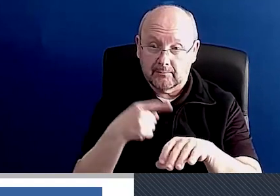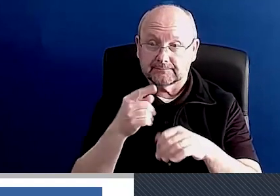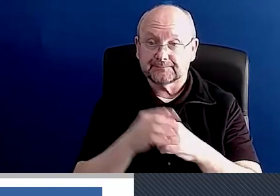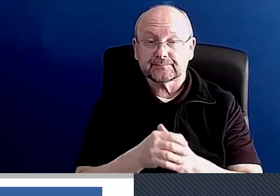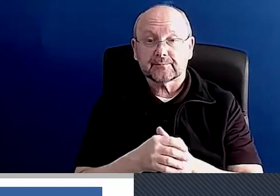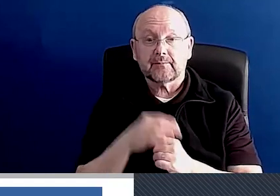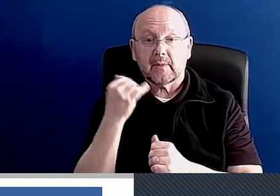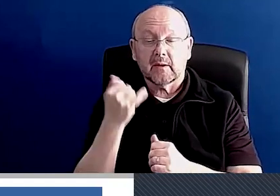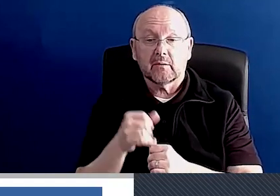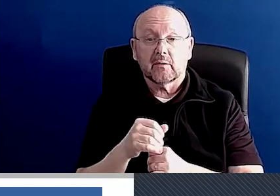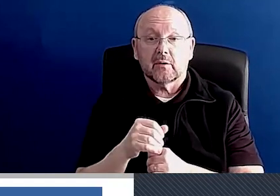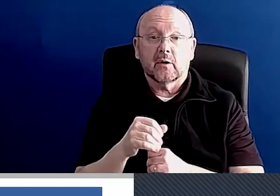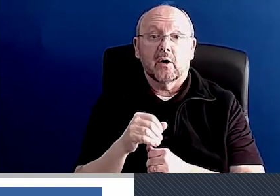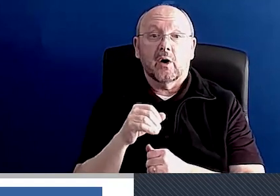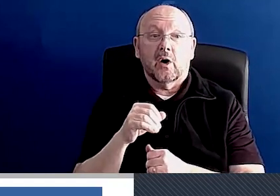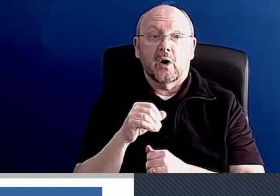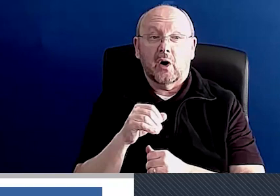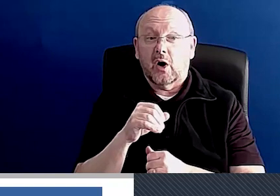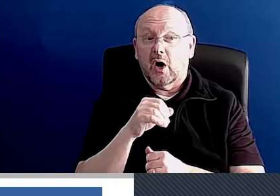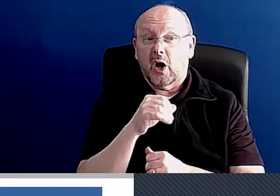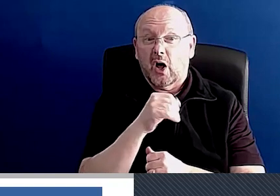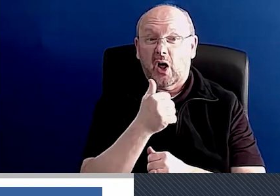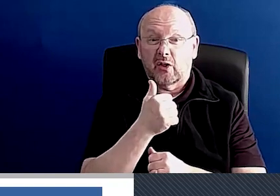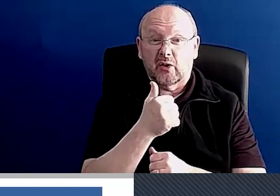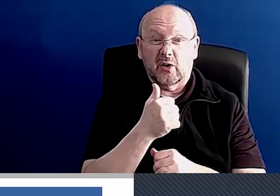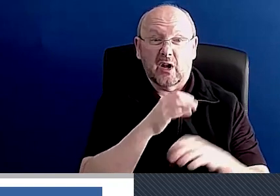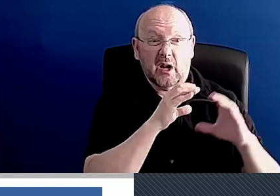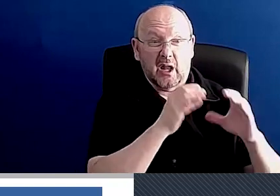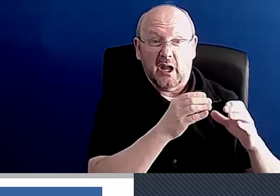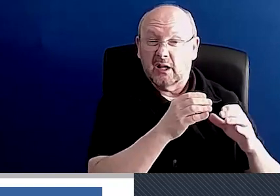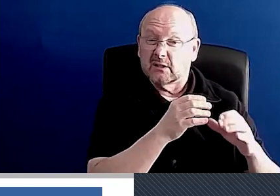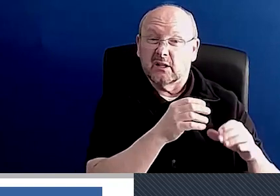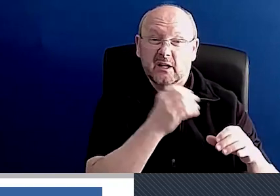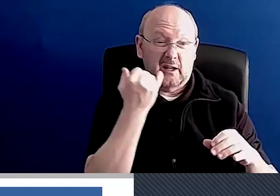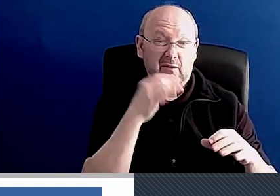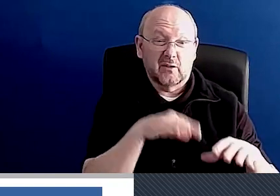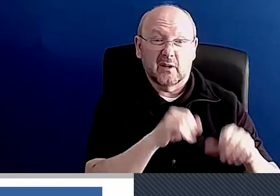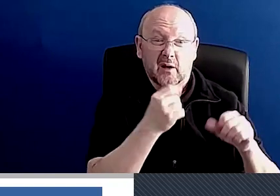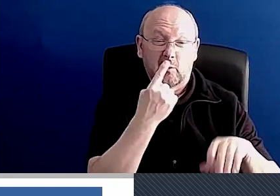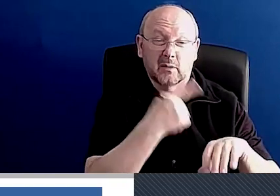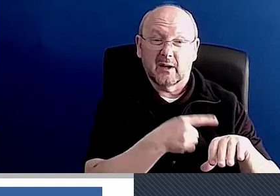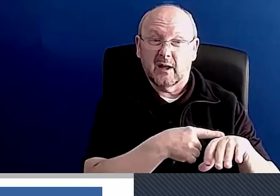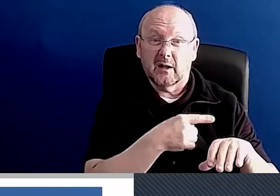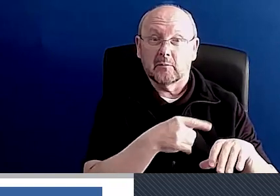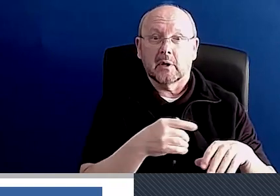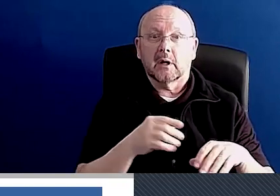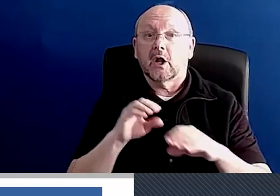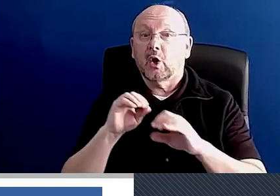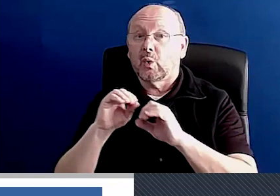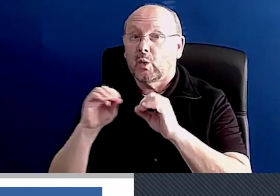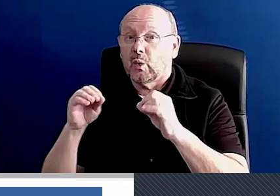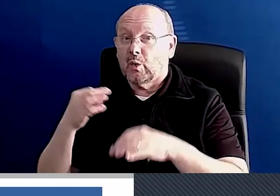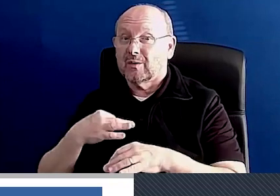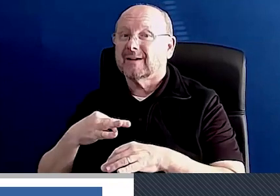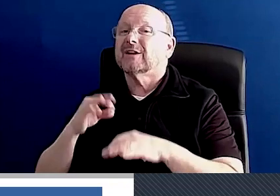pass it, that's it. You can't take it. Even if you really enjoyed it and want to take it again, you can't. So taking it non-credit allows for that